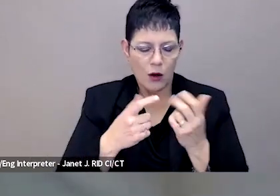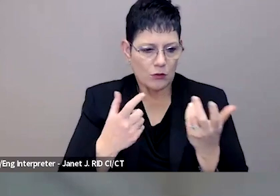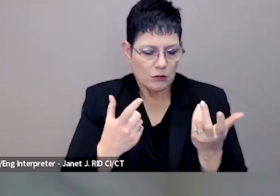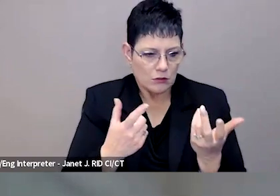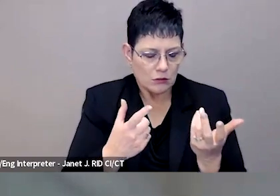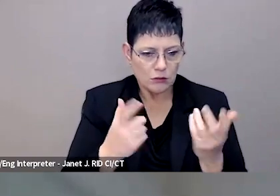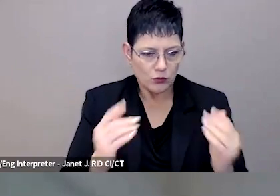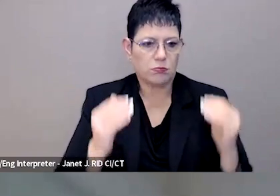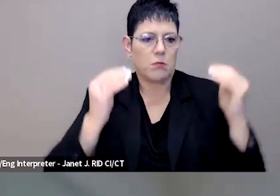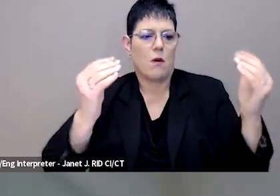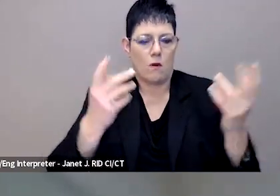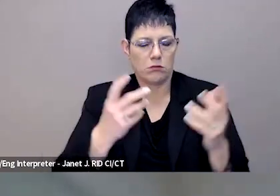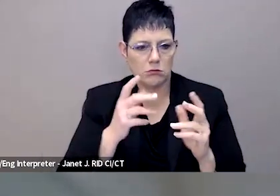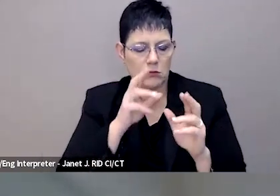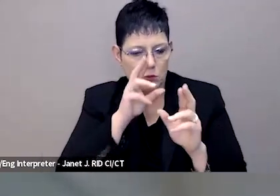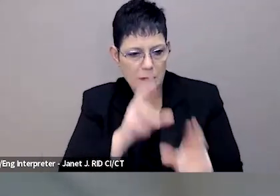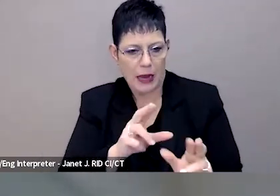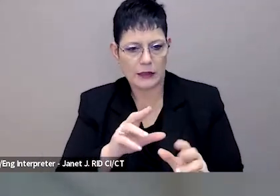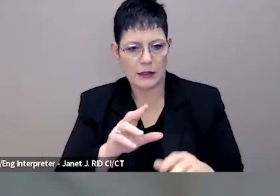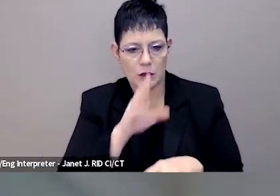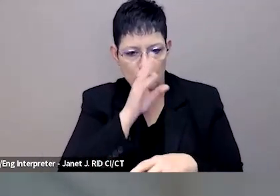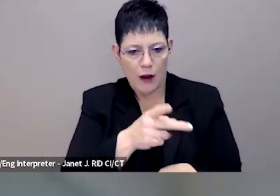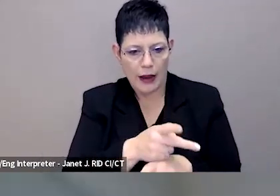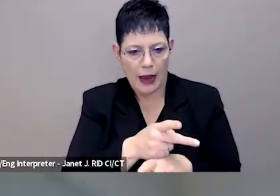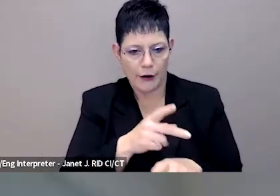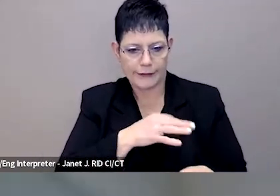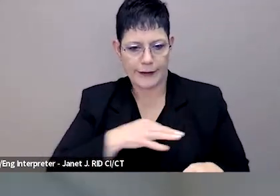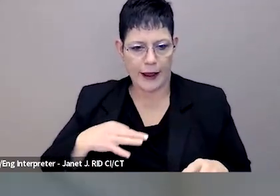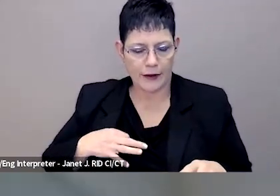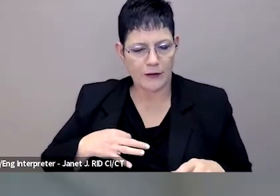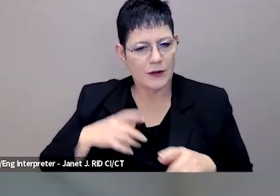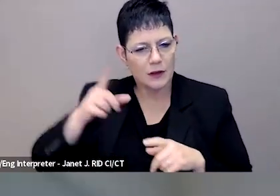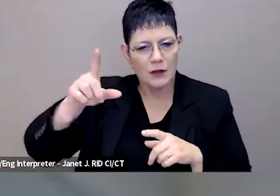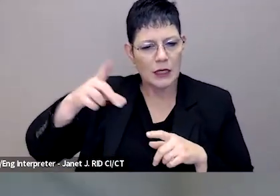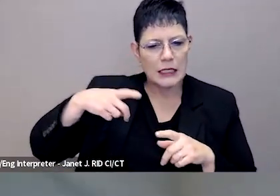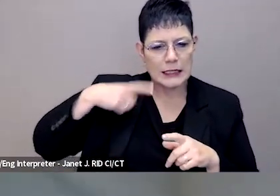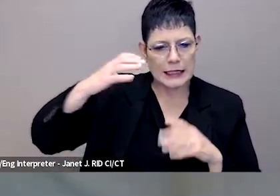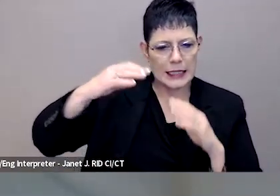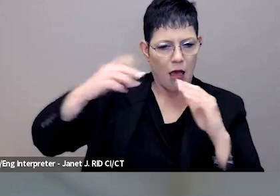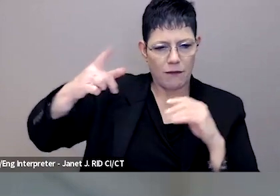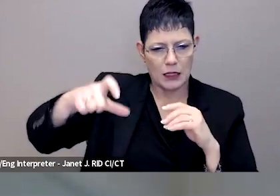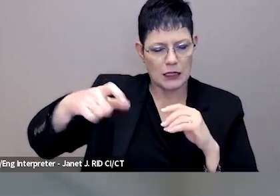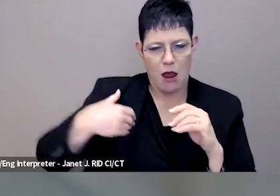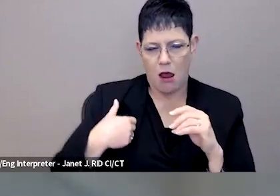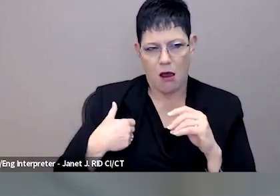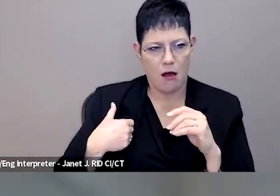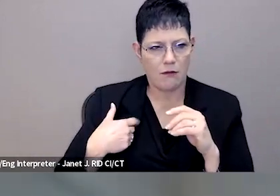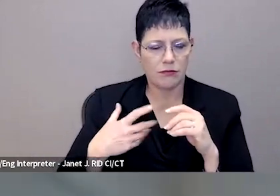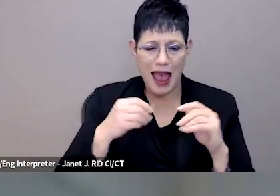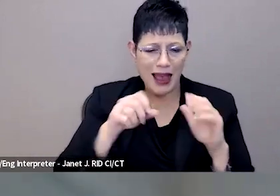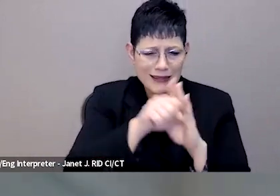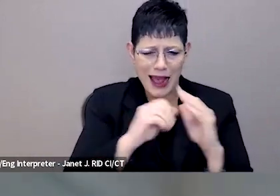care workforce. So it's really so important to identify the federal leadership that's needed and all of the state